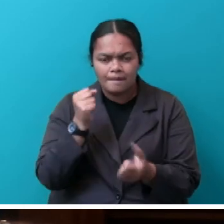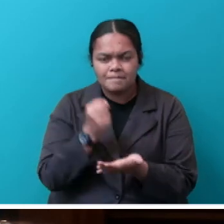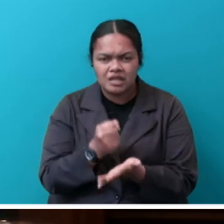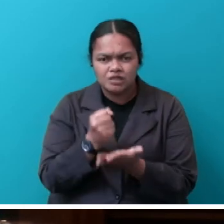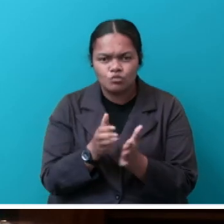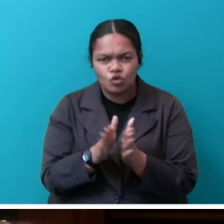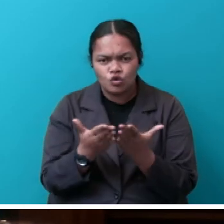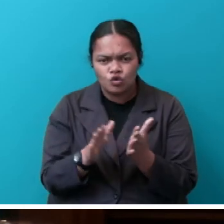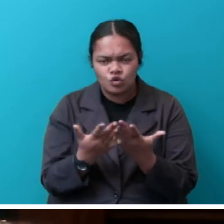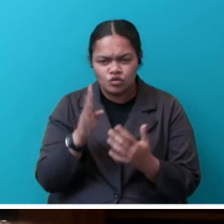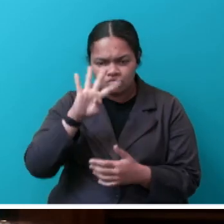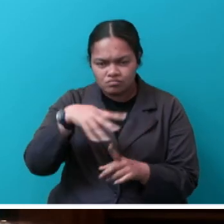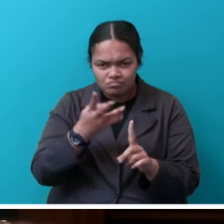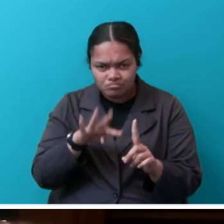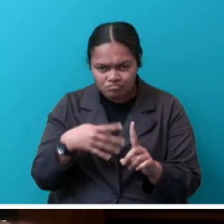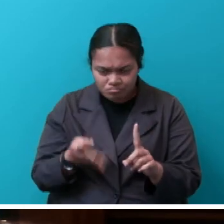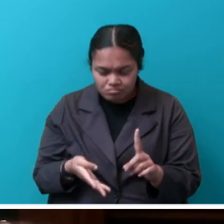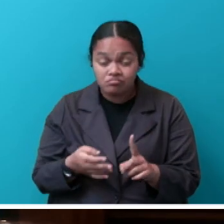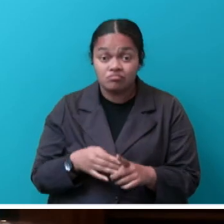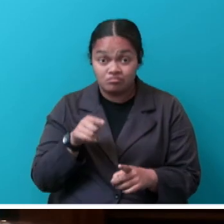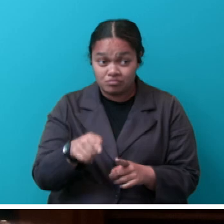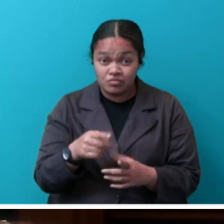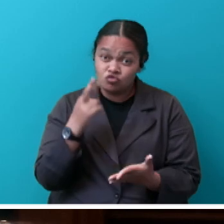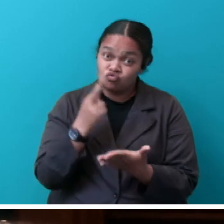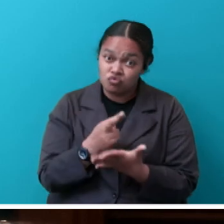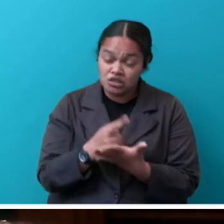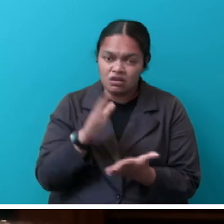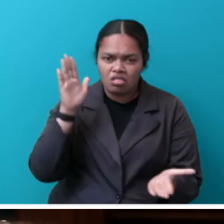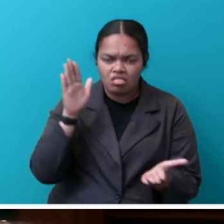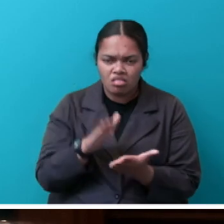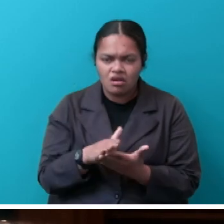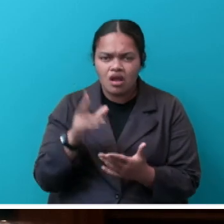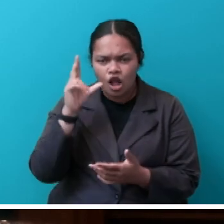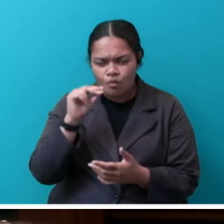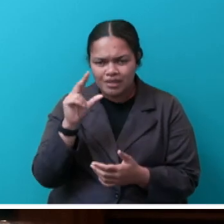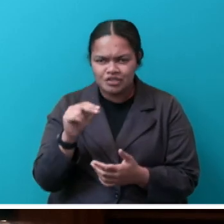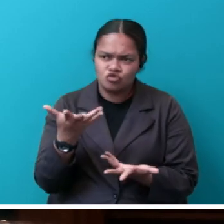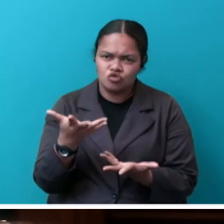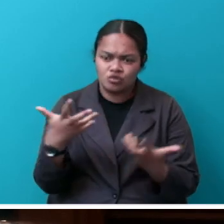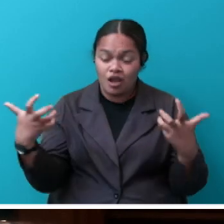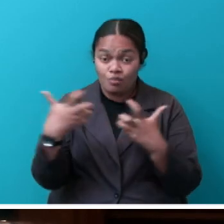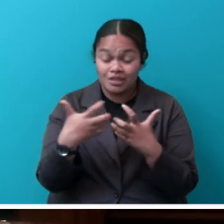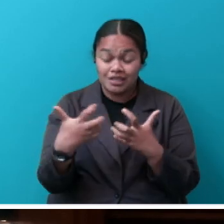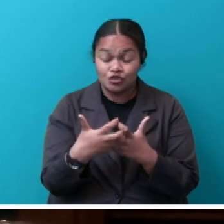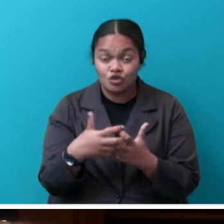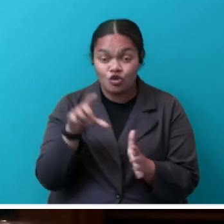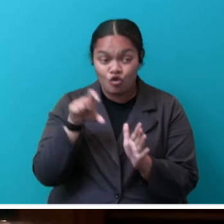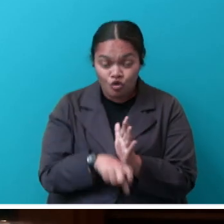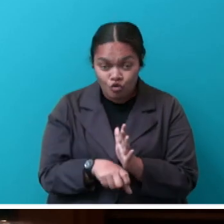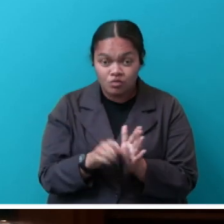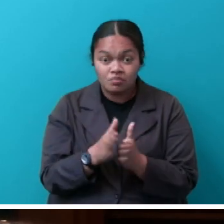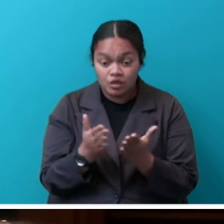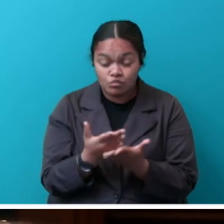biometrics, which will significantly reduce travel and accommodation costs. Passports can be lodged or